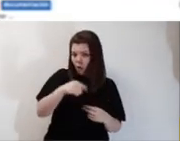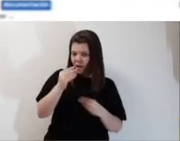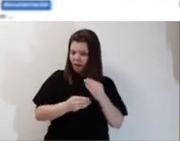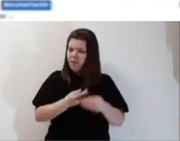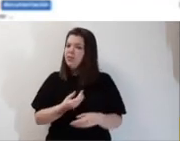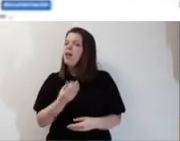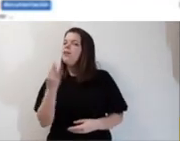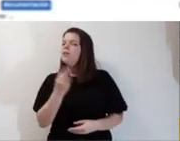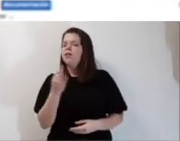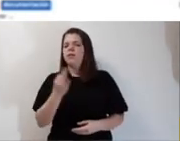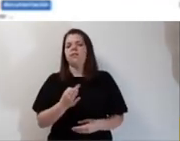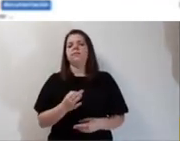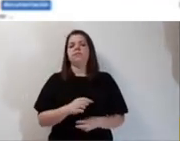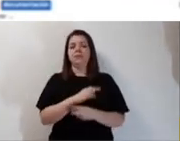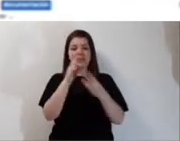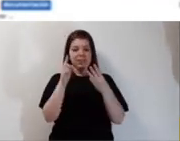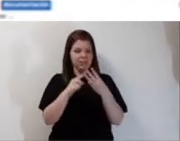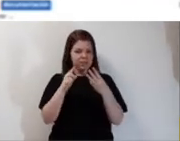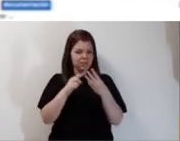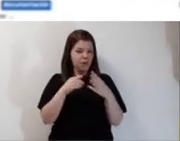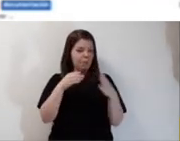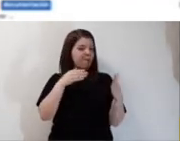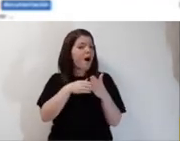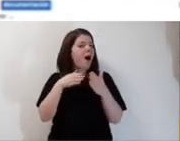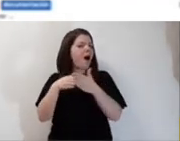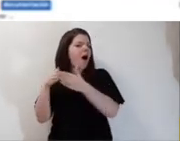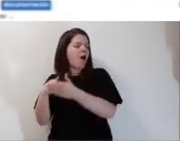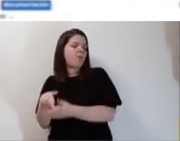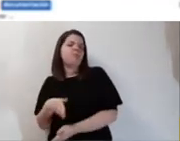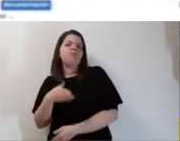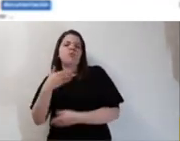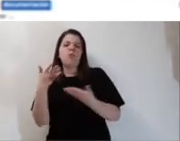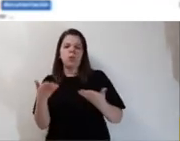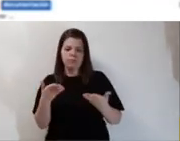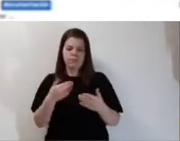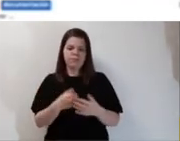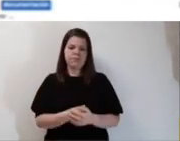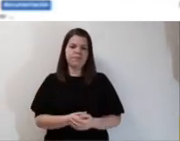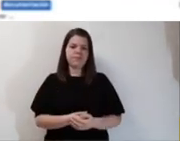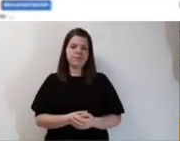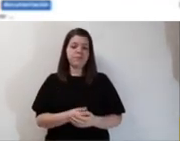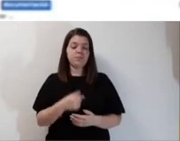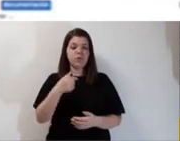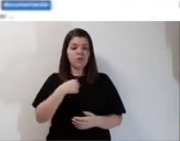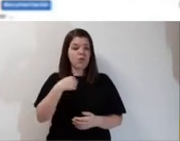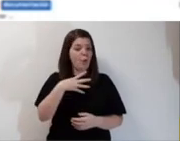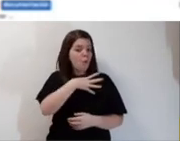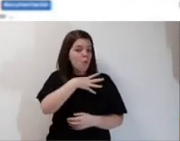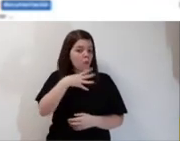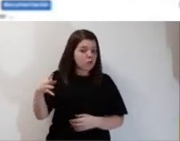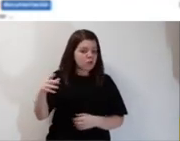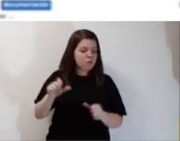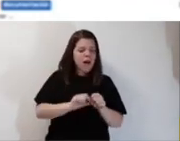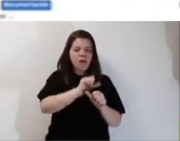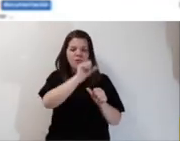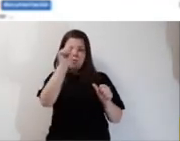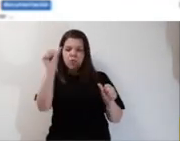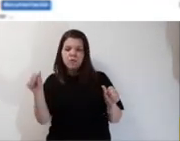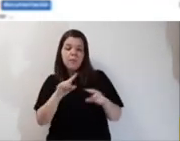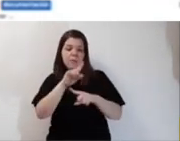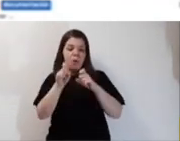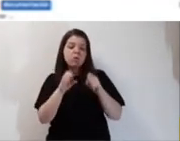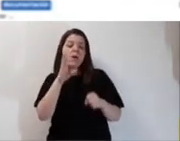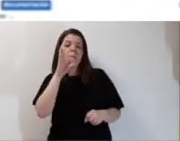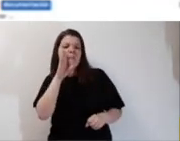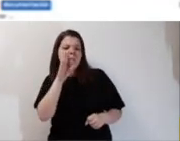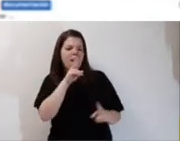today, what is blocking me. My work during those 4 weeks was to reply